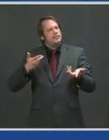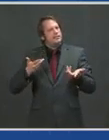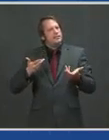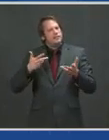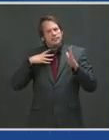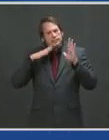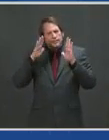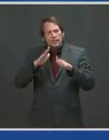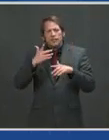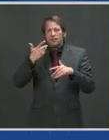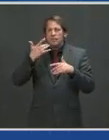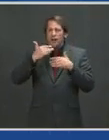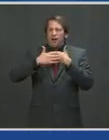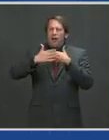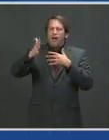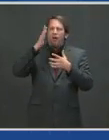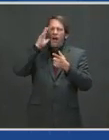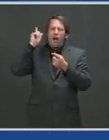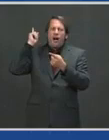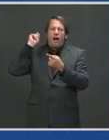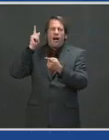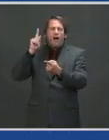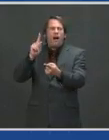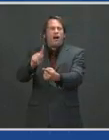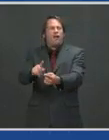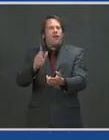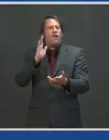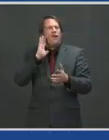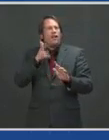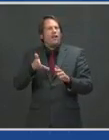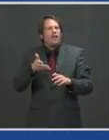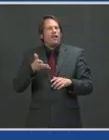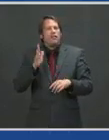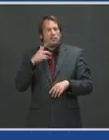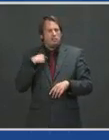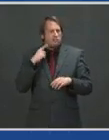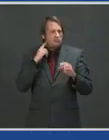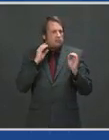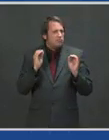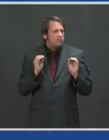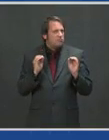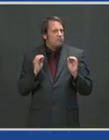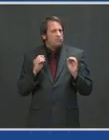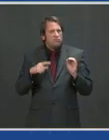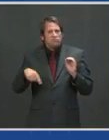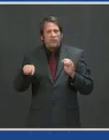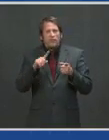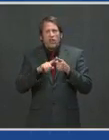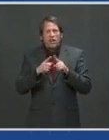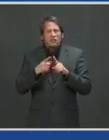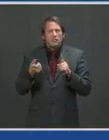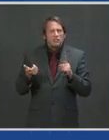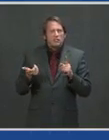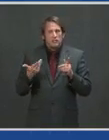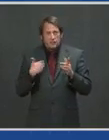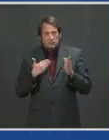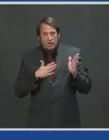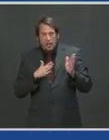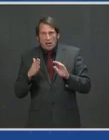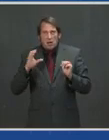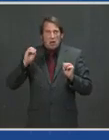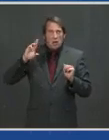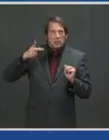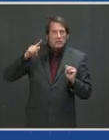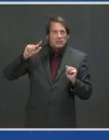the way, I didn't hear any of our friends who were criticizing this plan say that the corporate tax cut, which added $2